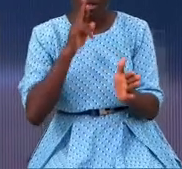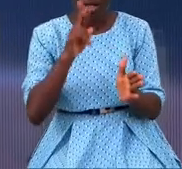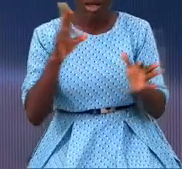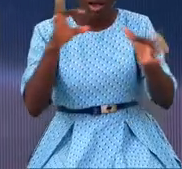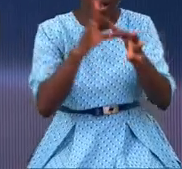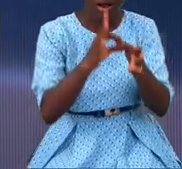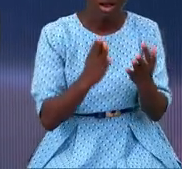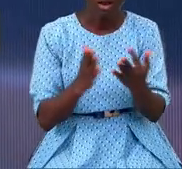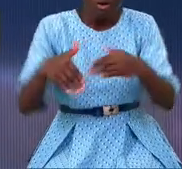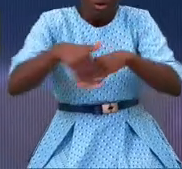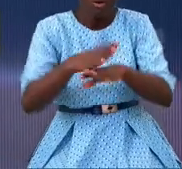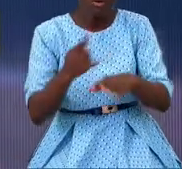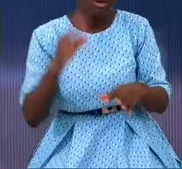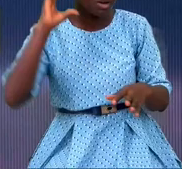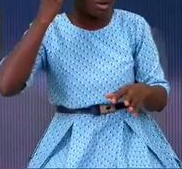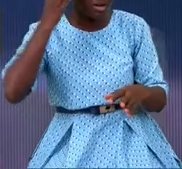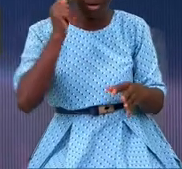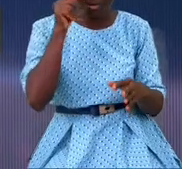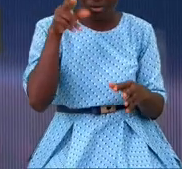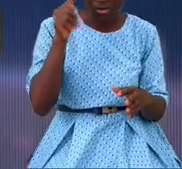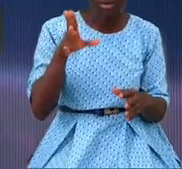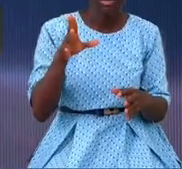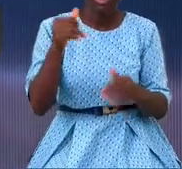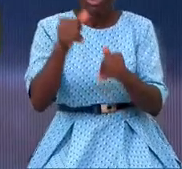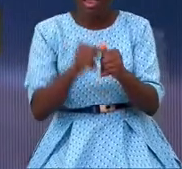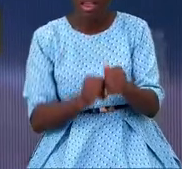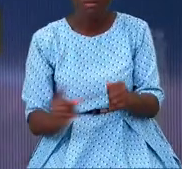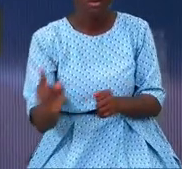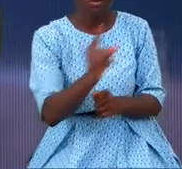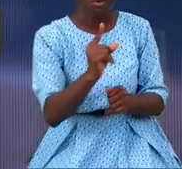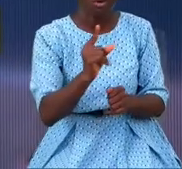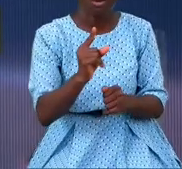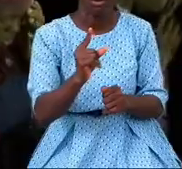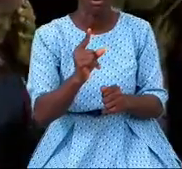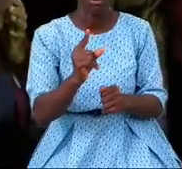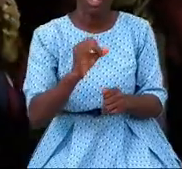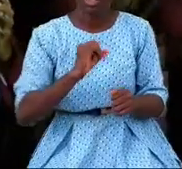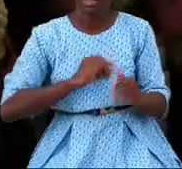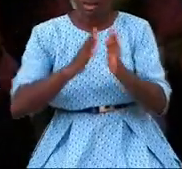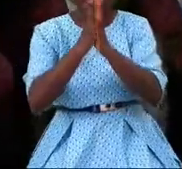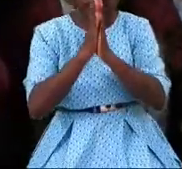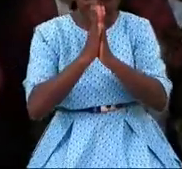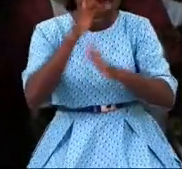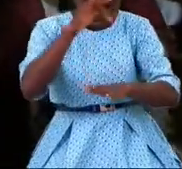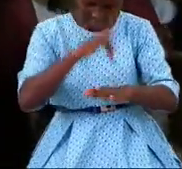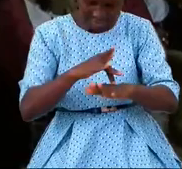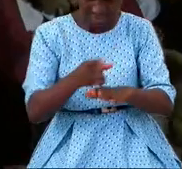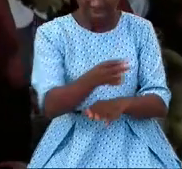touch them, grant them the miracle now in Jesus' name.